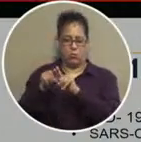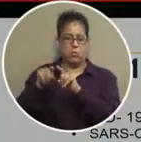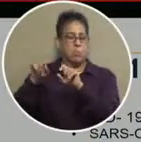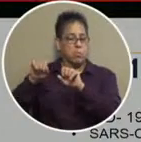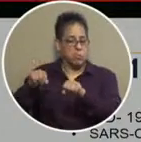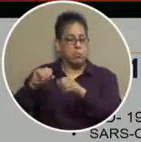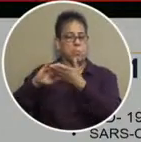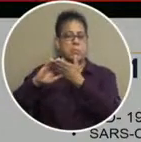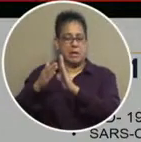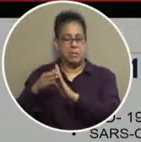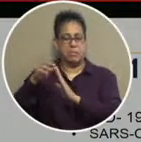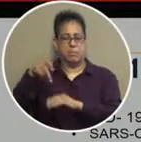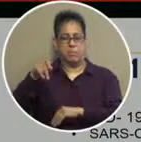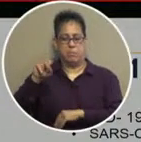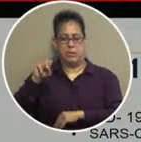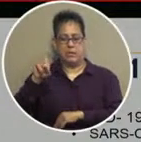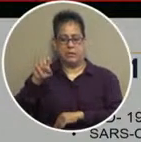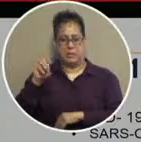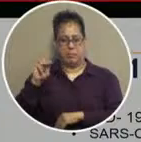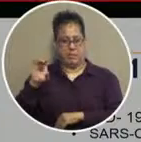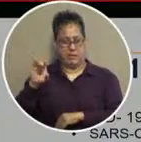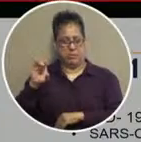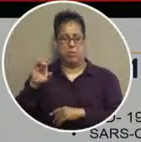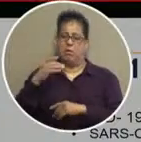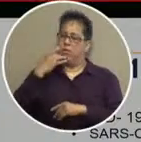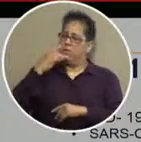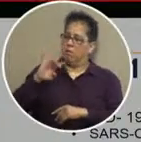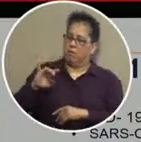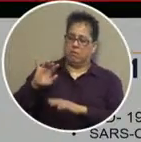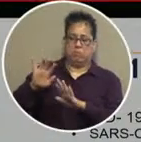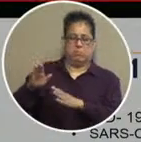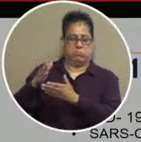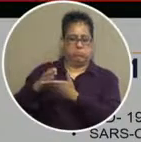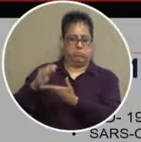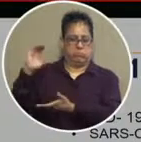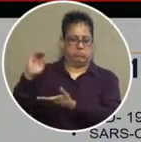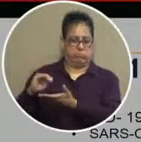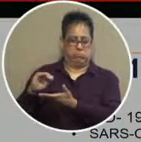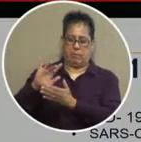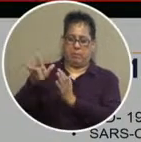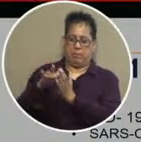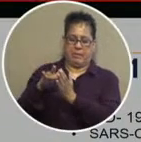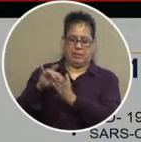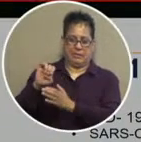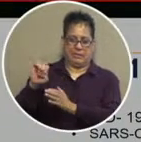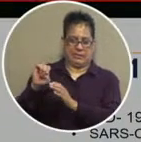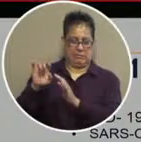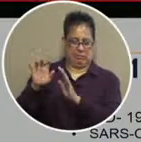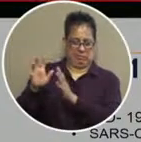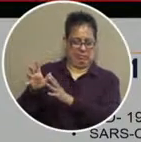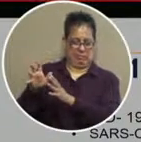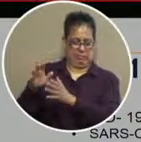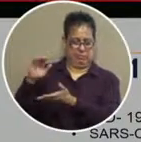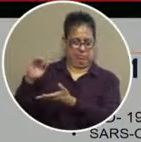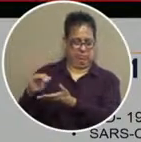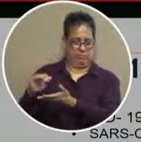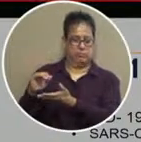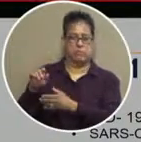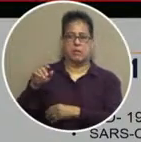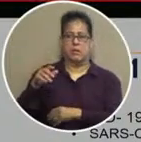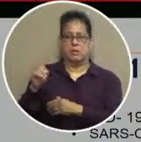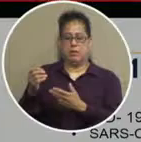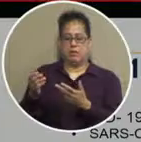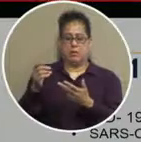of becoming a pandemic, but fortunately it was contained in the Middle East. And now that we see